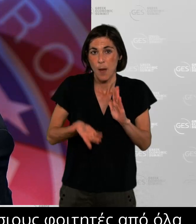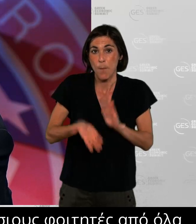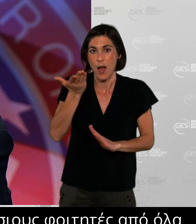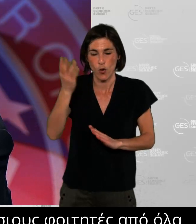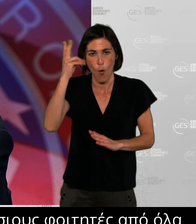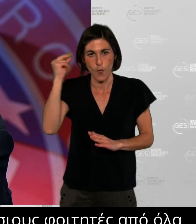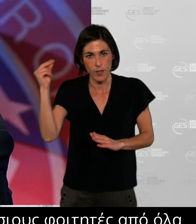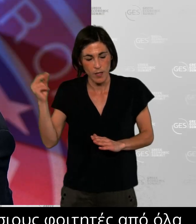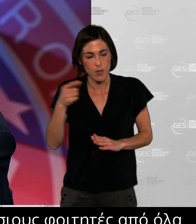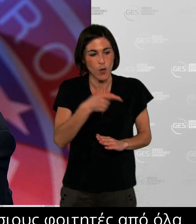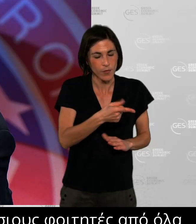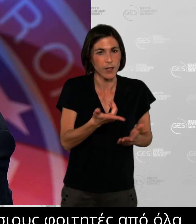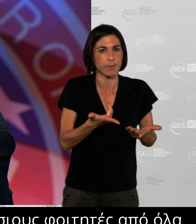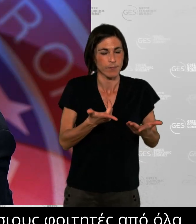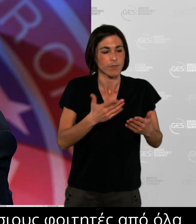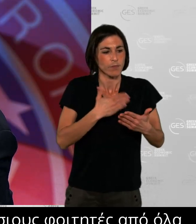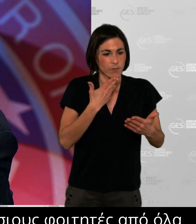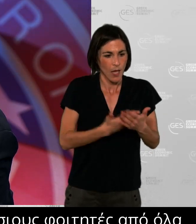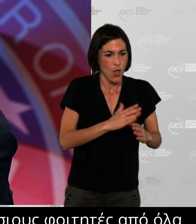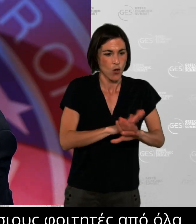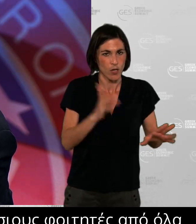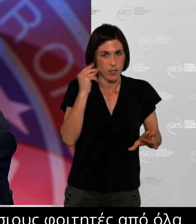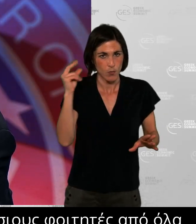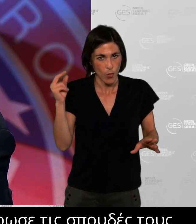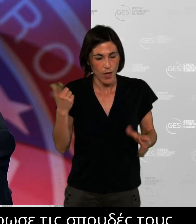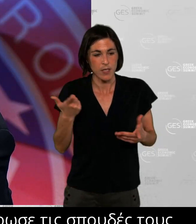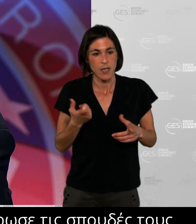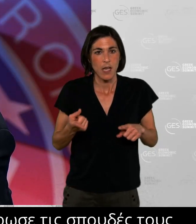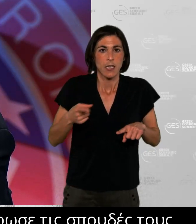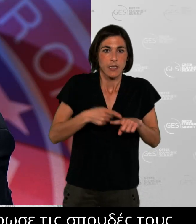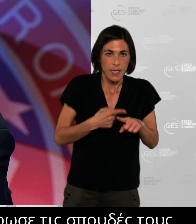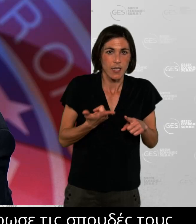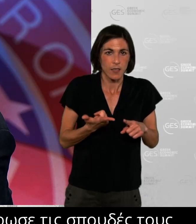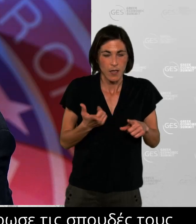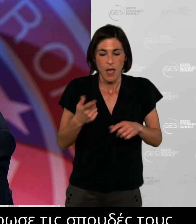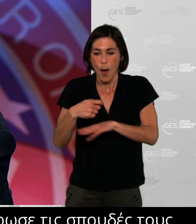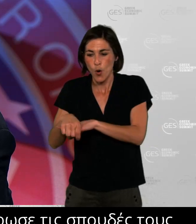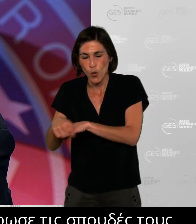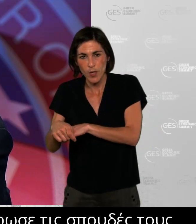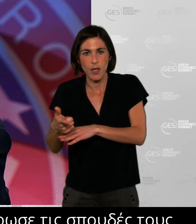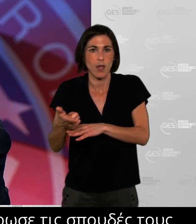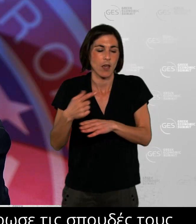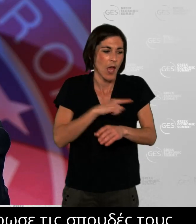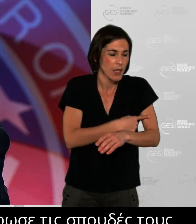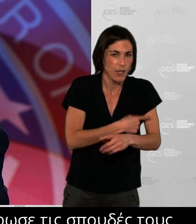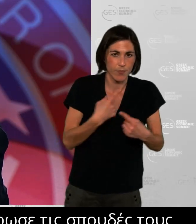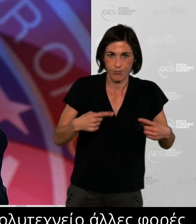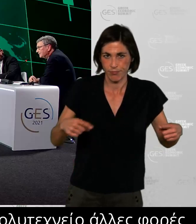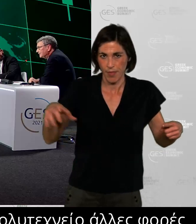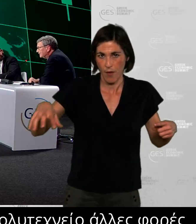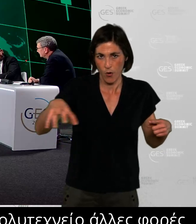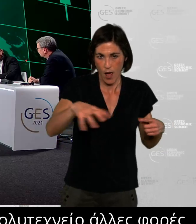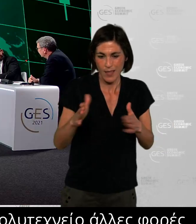the polytechnic, the other universities of Greece, with studies that they can find at our institution. Recently, most recently we